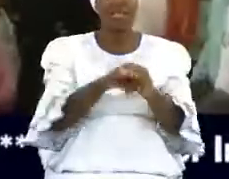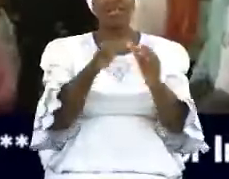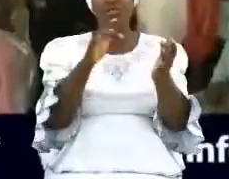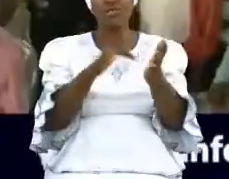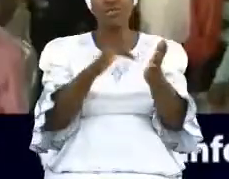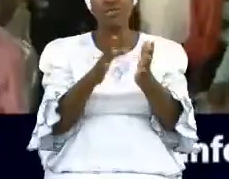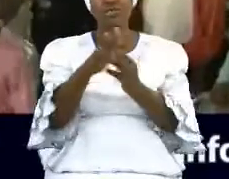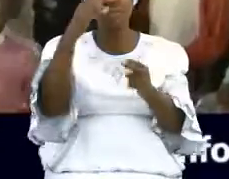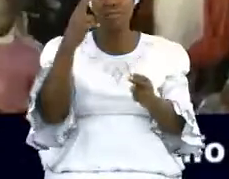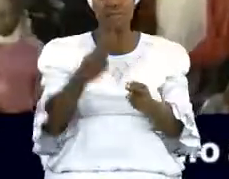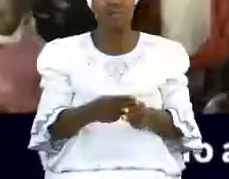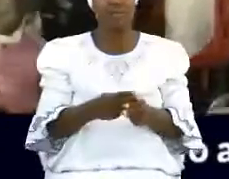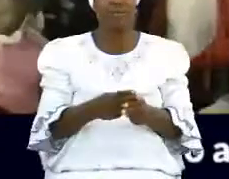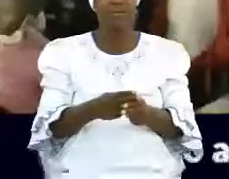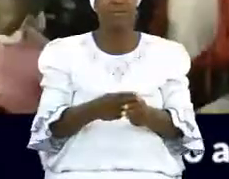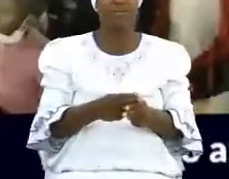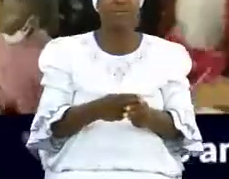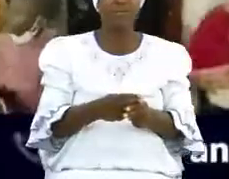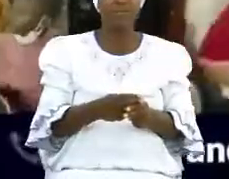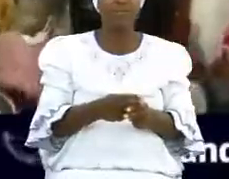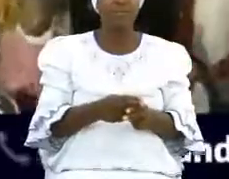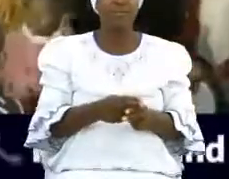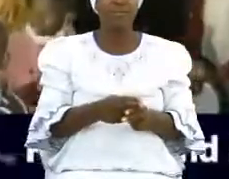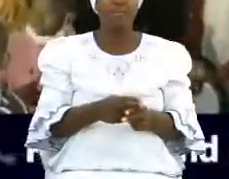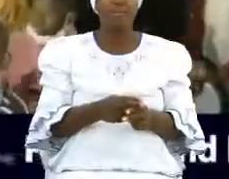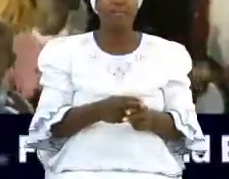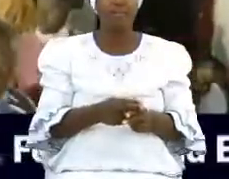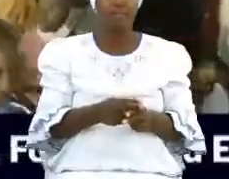Jesus' name. Come down, the miracle is there.